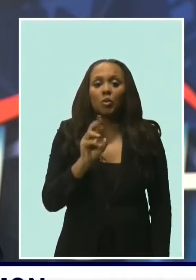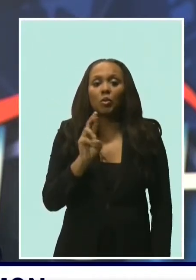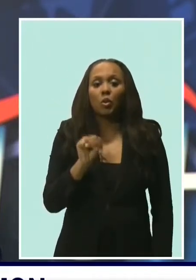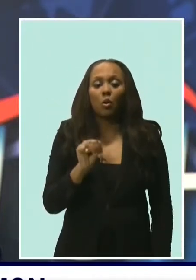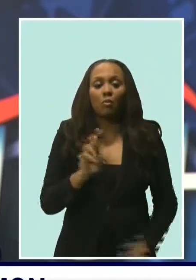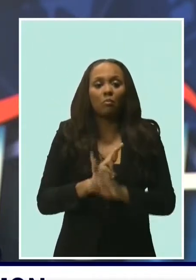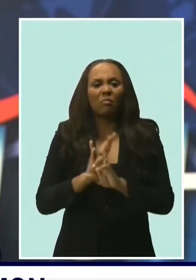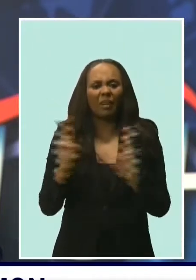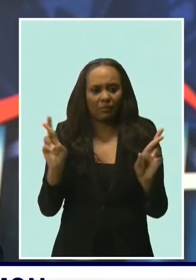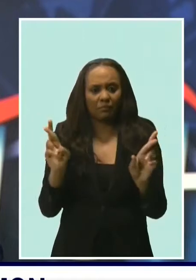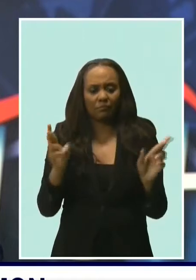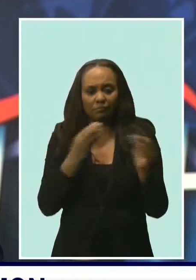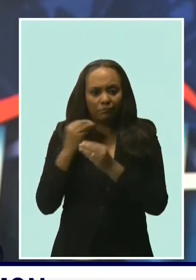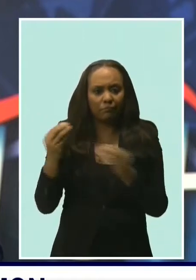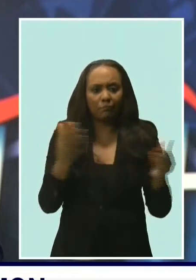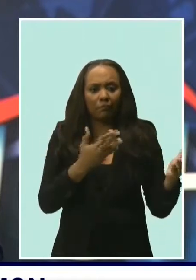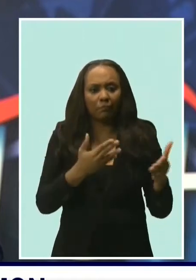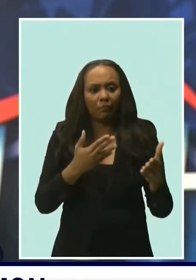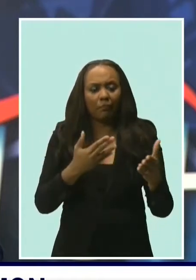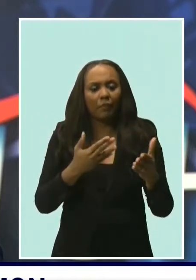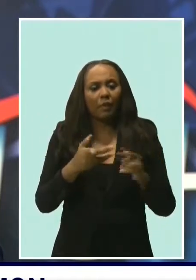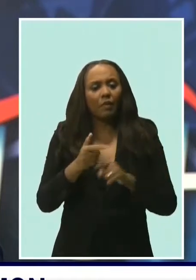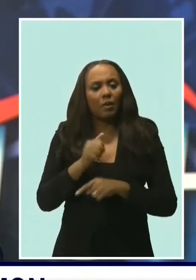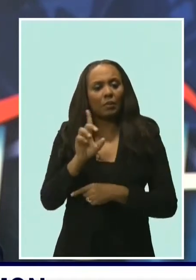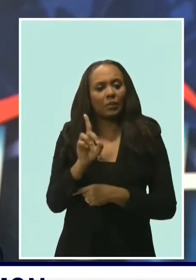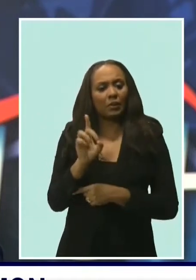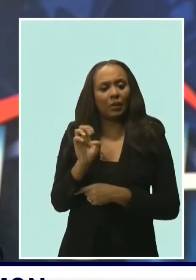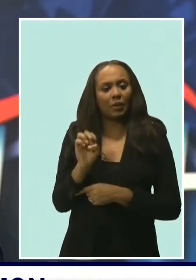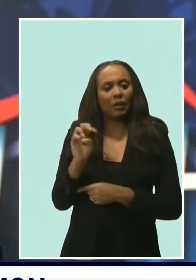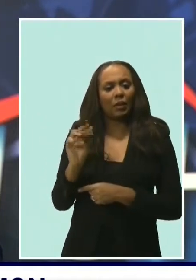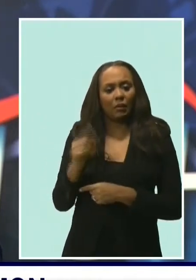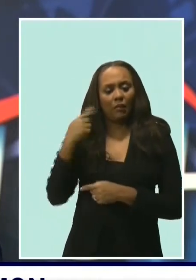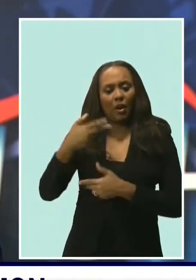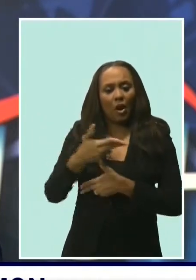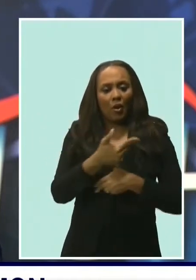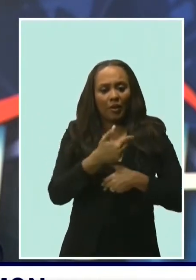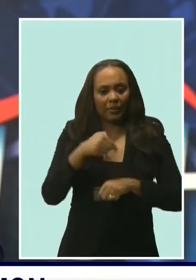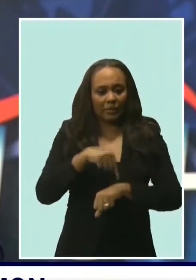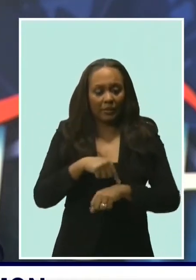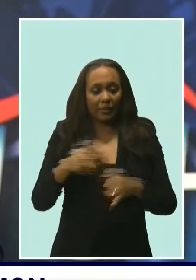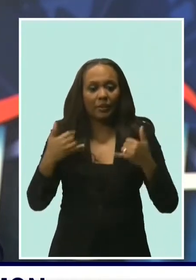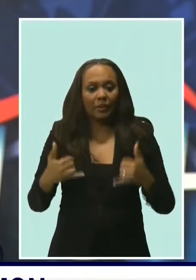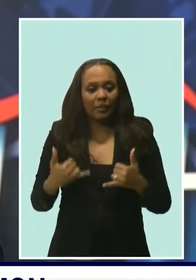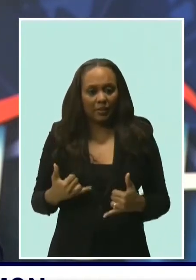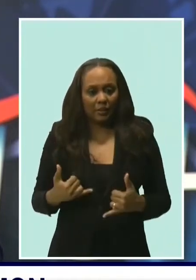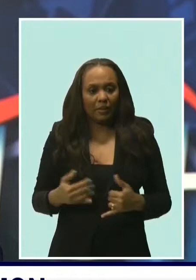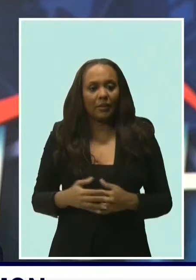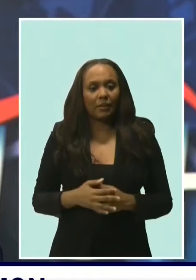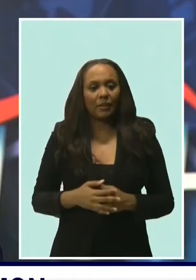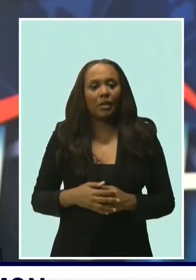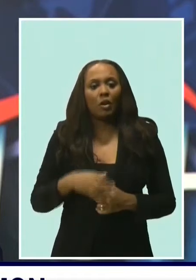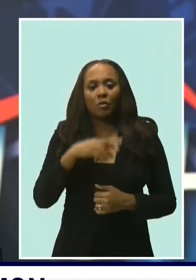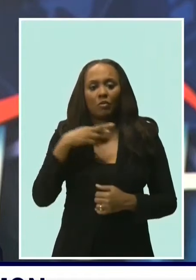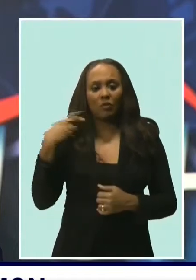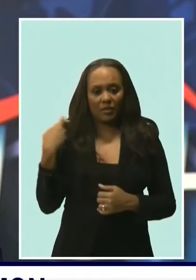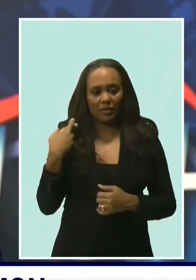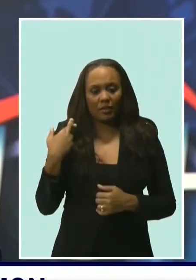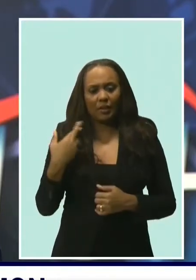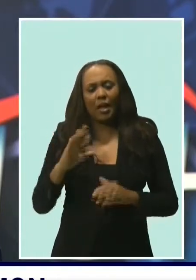and come here as an employee. And I do not know that the legislation in any way suggests that this is